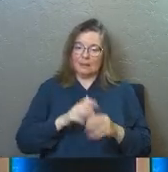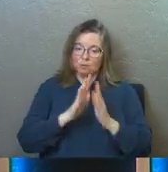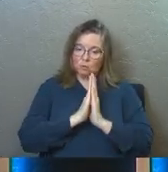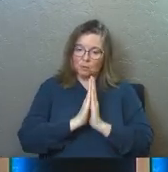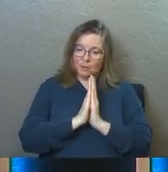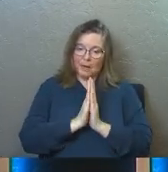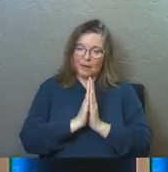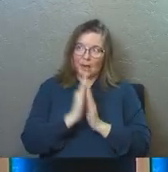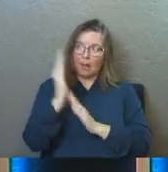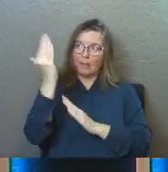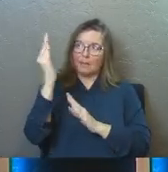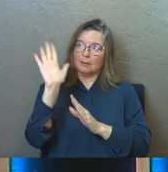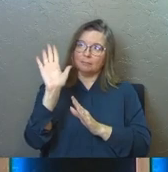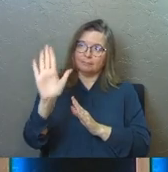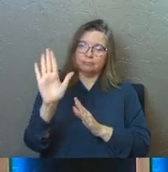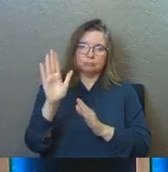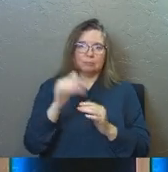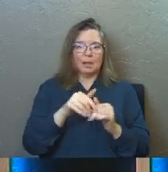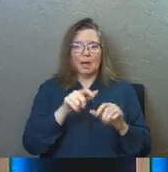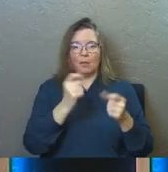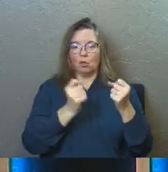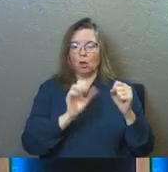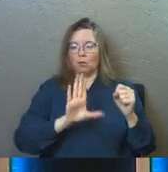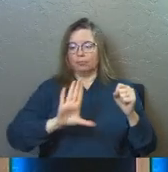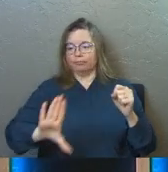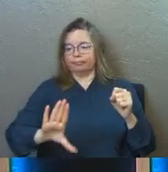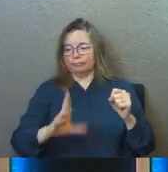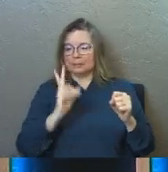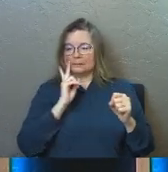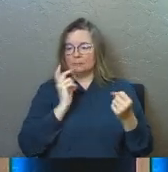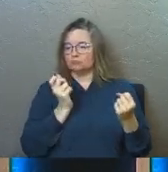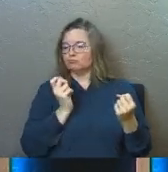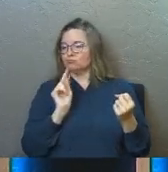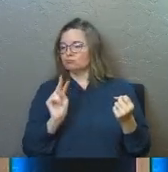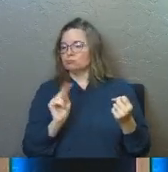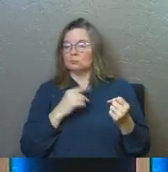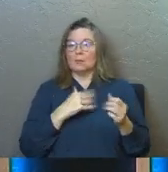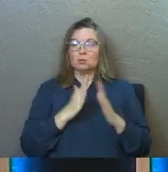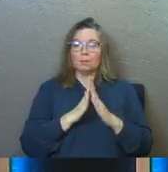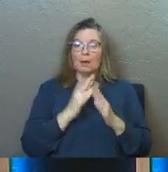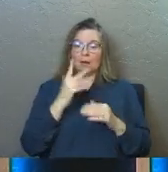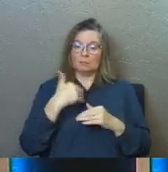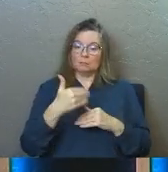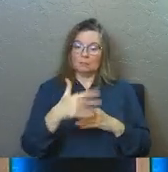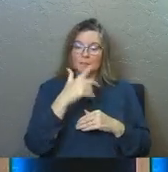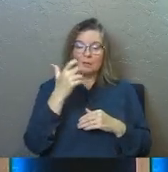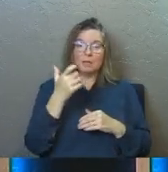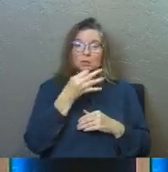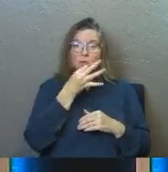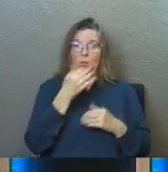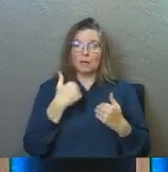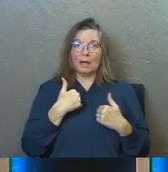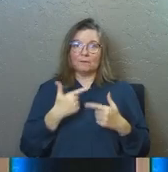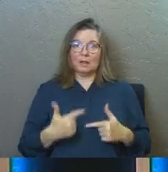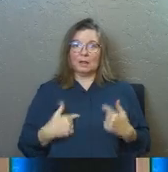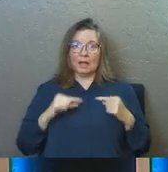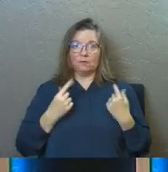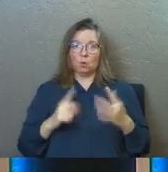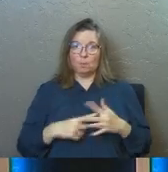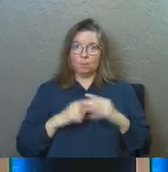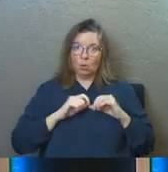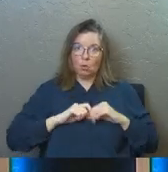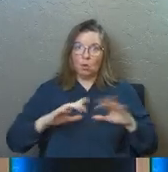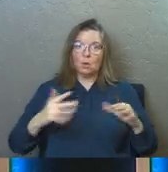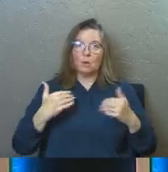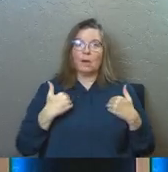pray. Put this on your mirror. Put this on your dashboard. Put it somewhere you're going to see it. And throughout this week to pray about it, because here soon we're going to have a life group launch going